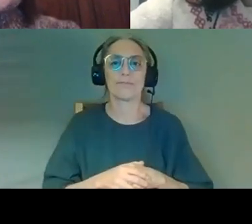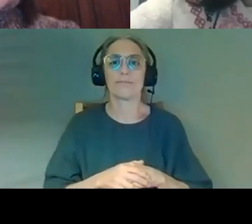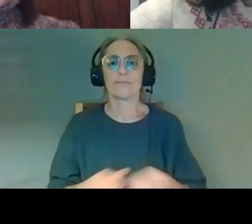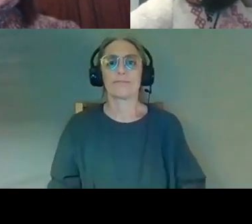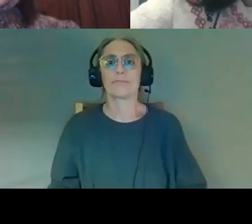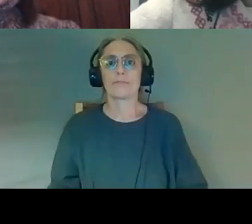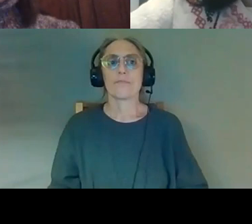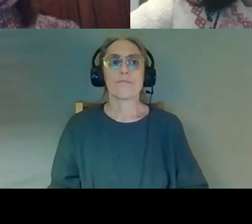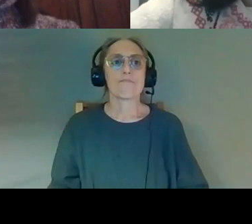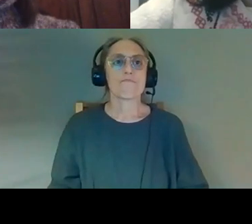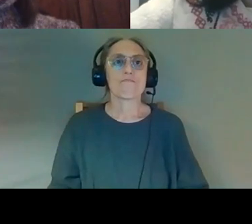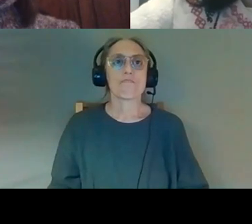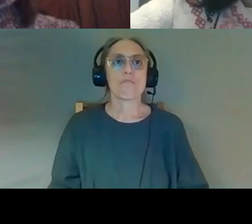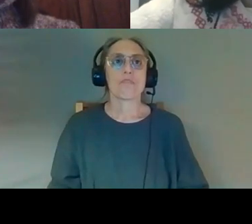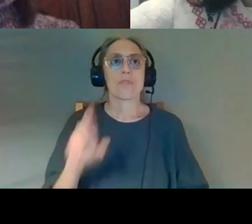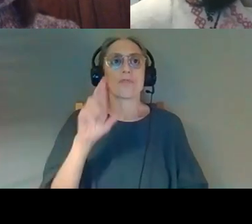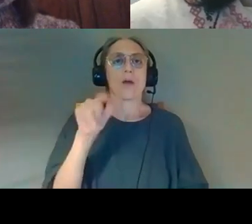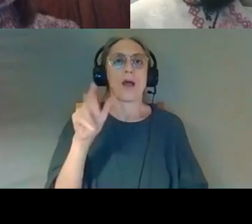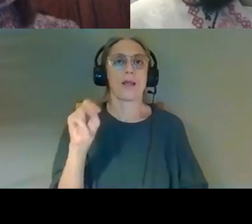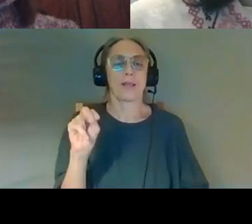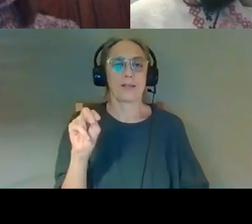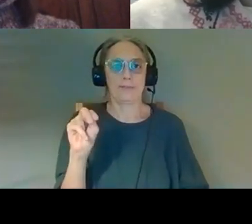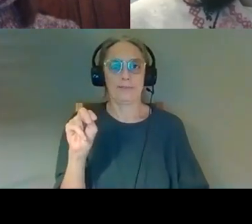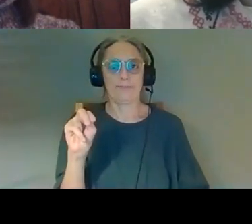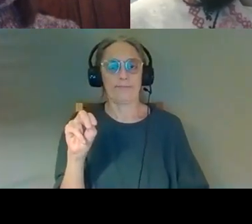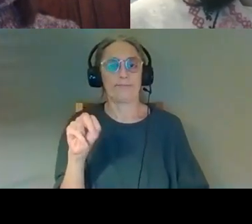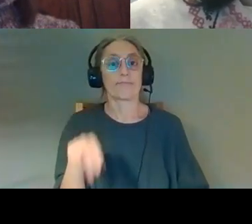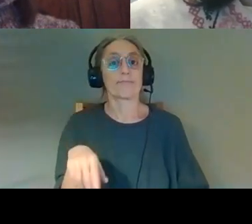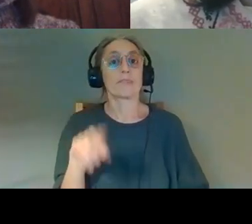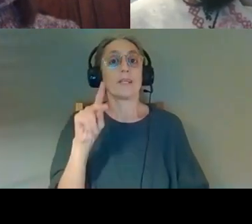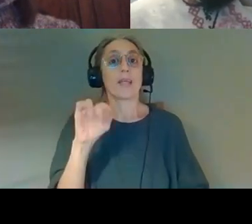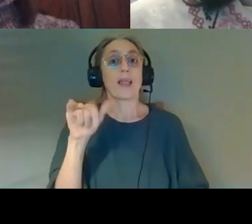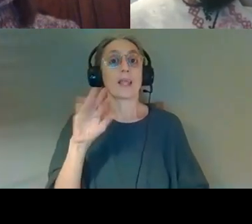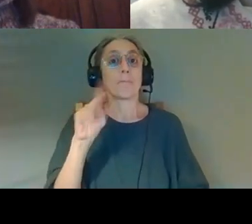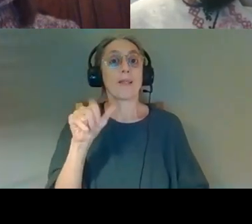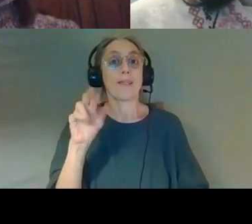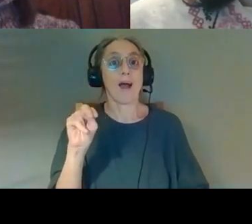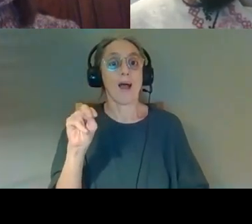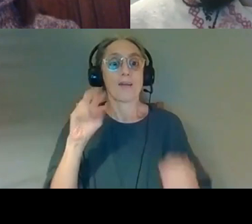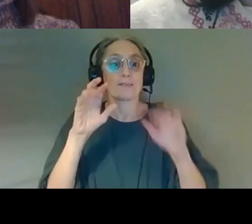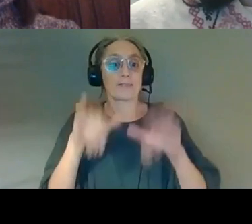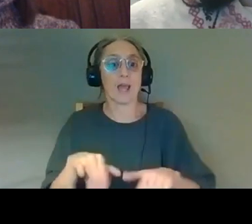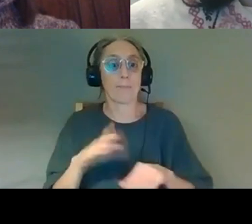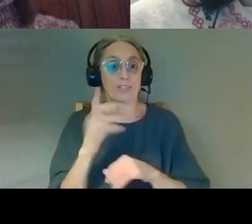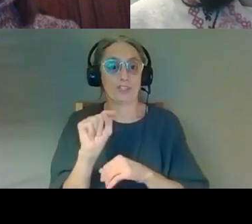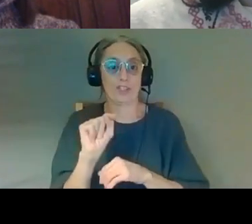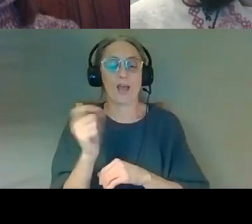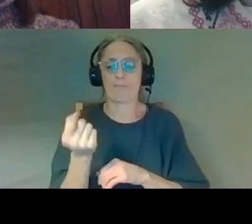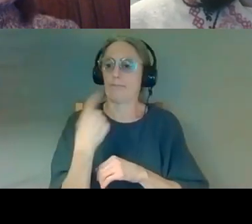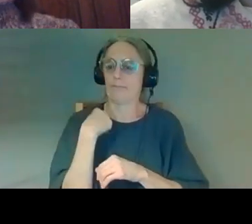Another question came in from the chat from Kelly Milan. Who do people contact if they want to kickstart a food